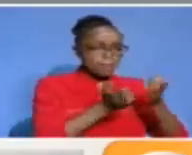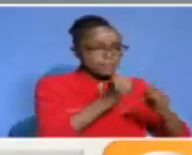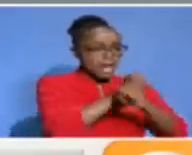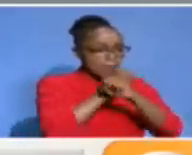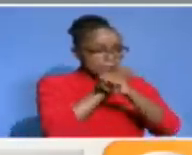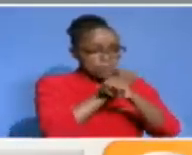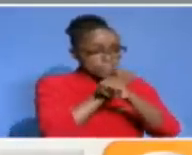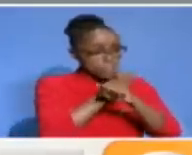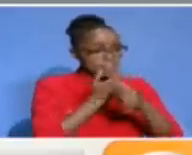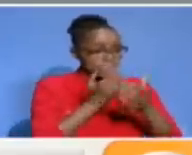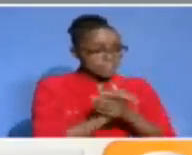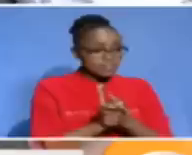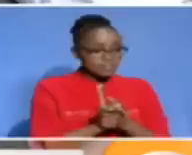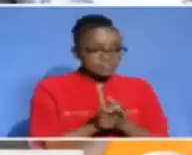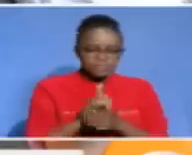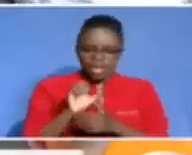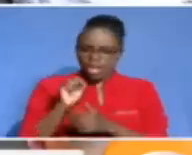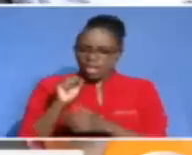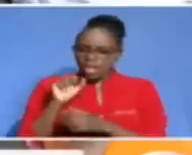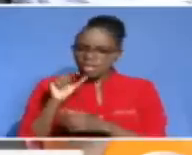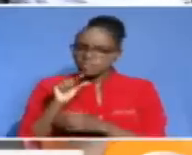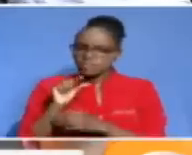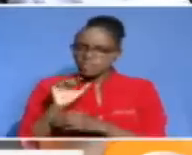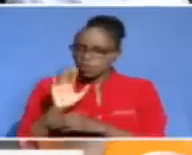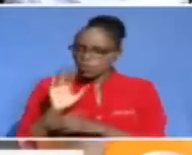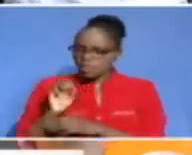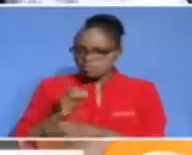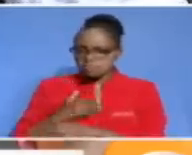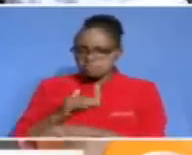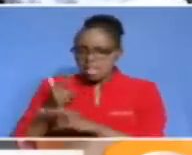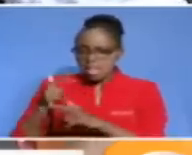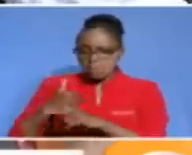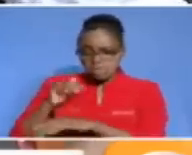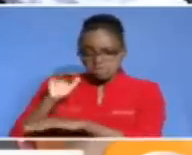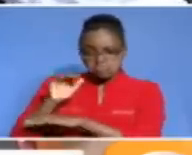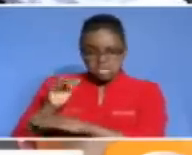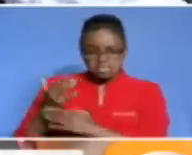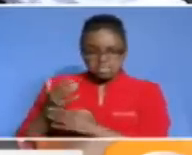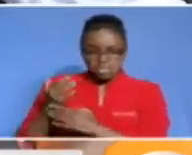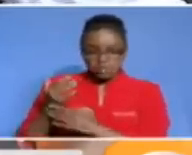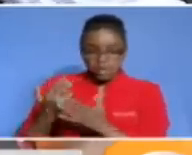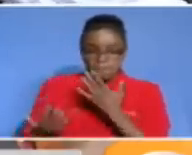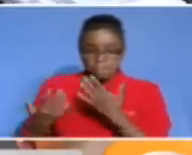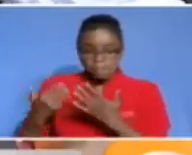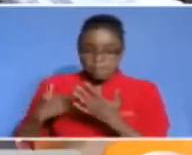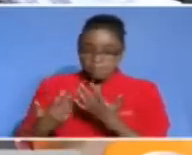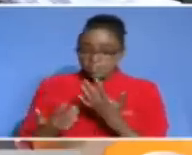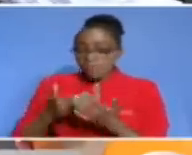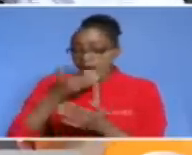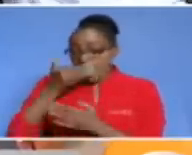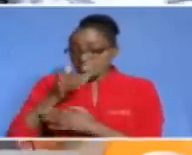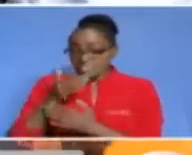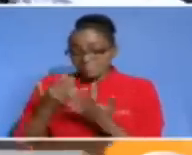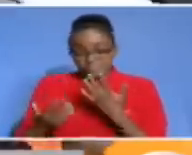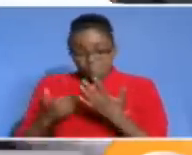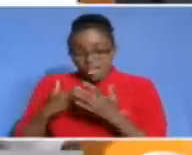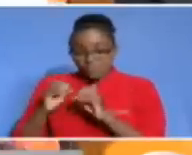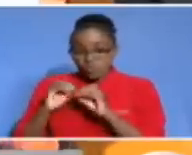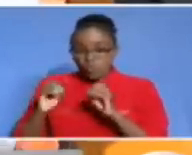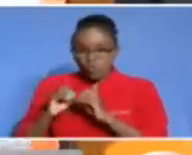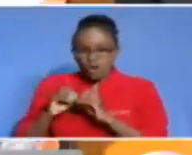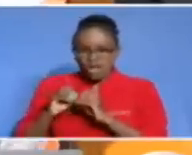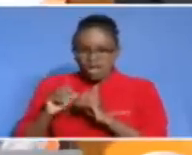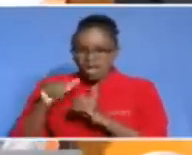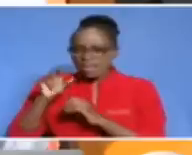protected. SG, let me ask you this question, and you know, maybe none of us have an answer to it, but is